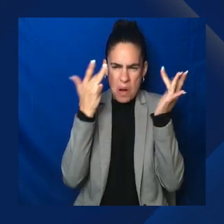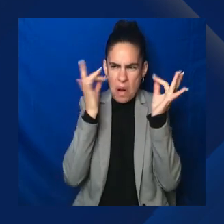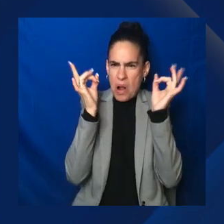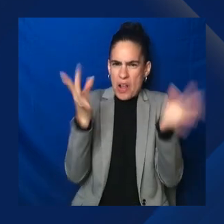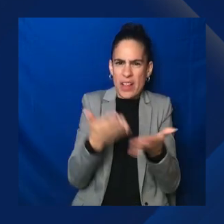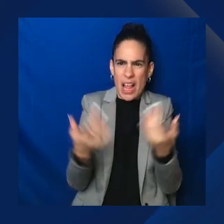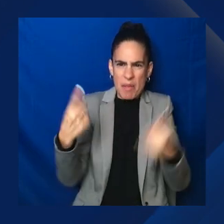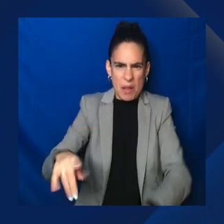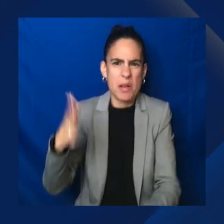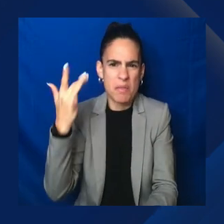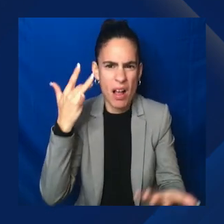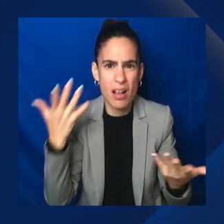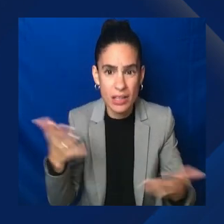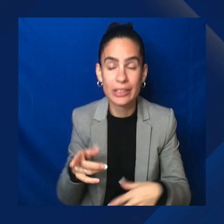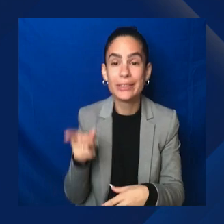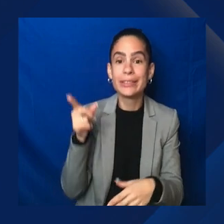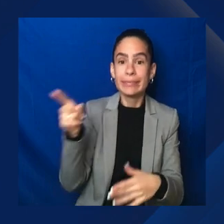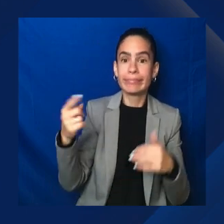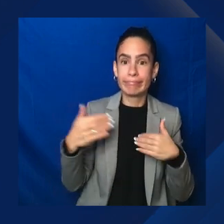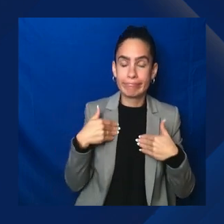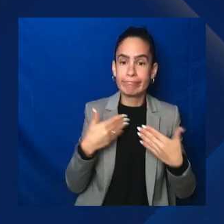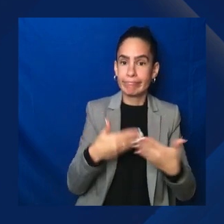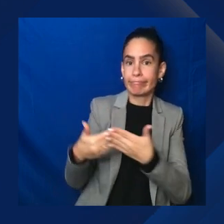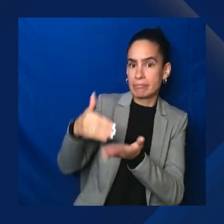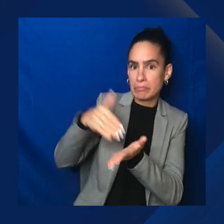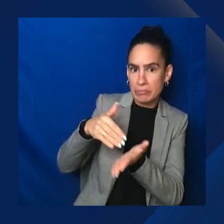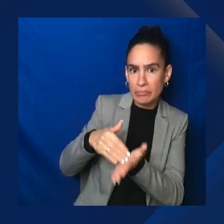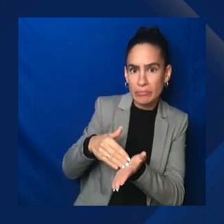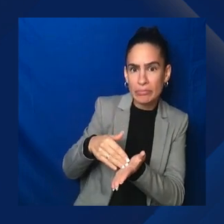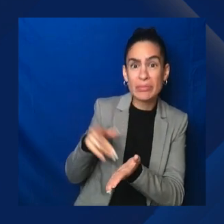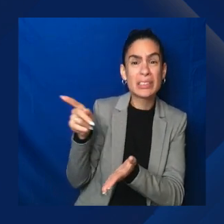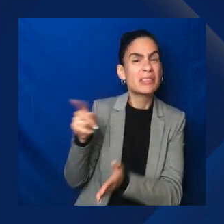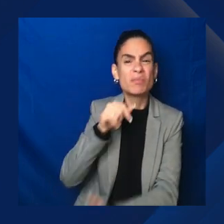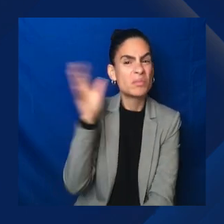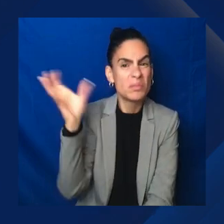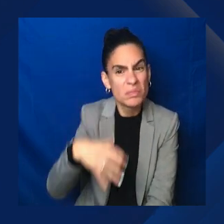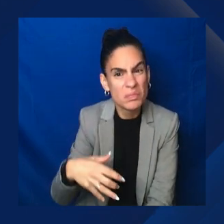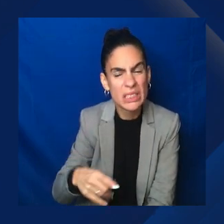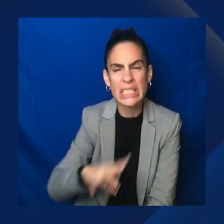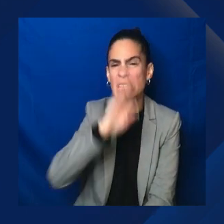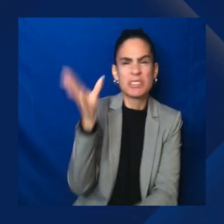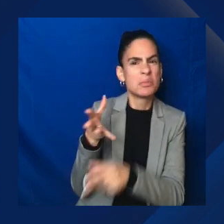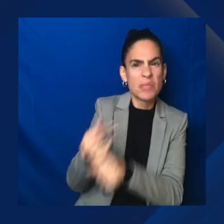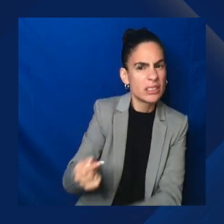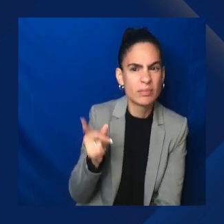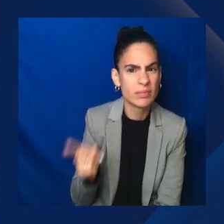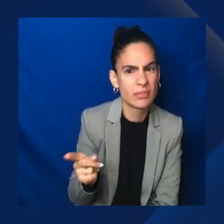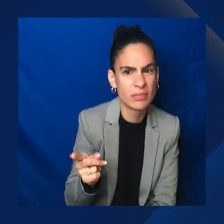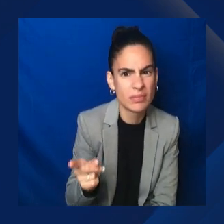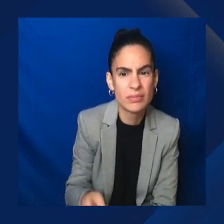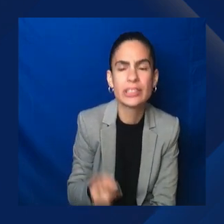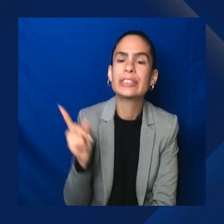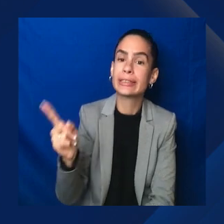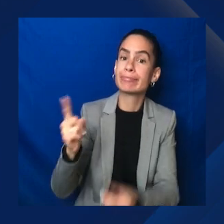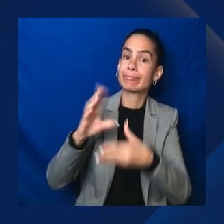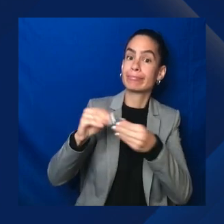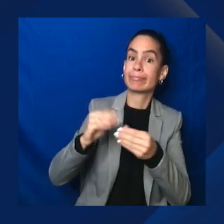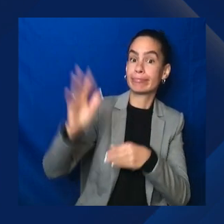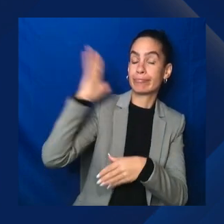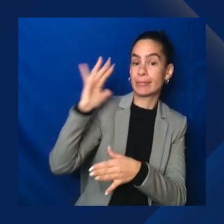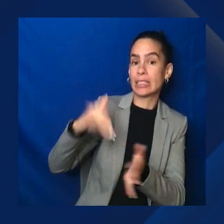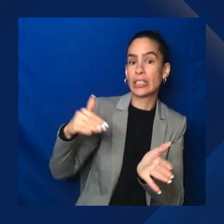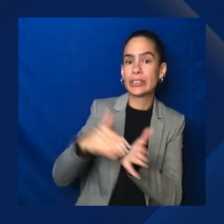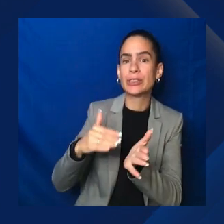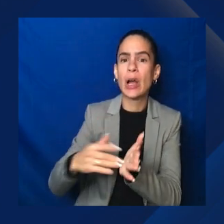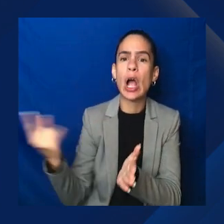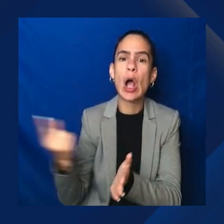an obstetrician she had never liked or trusted. She said her doctor back then was always dismissive of